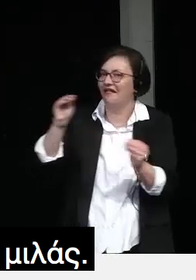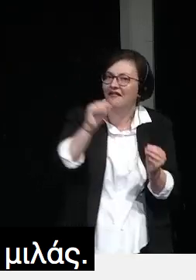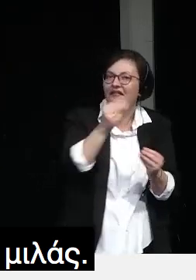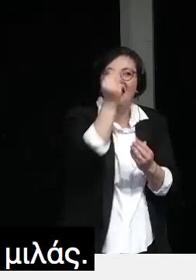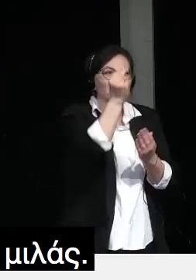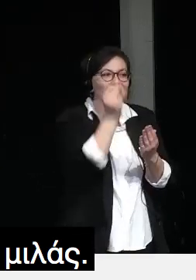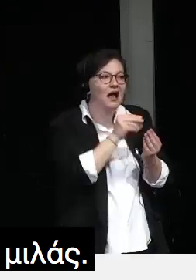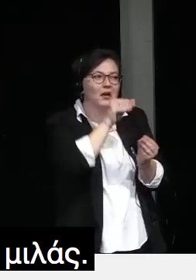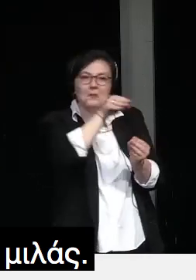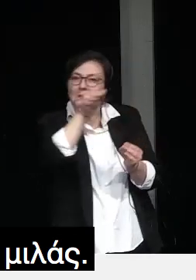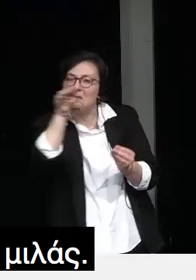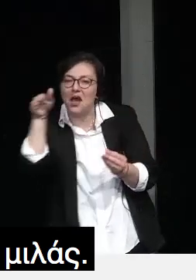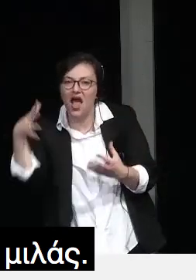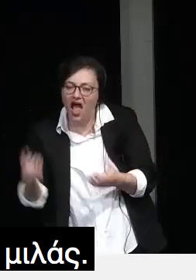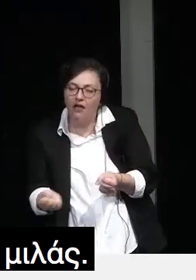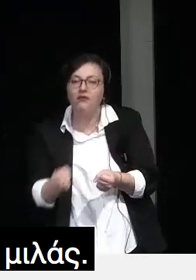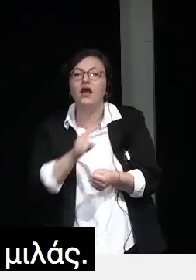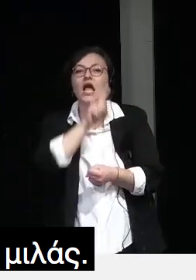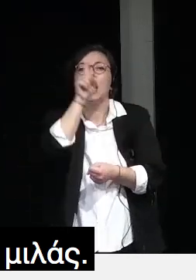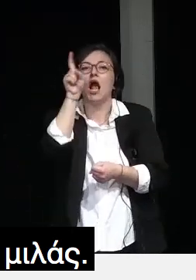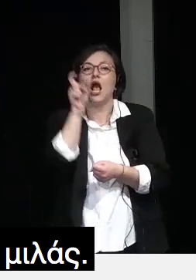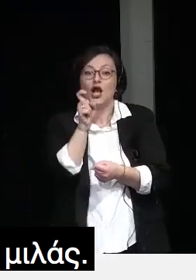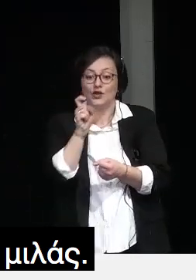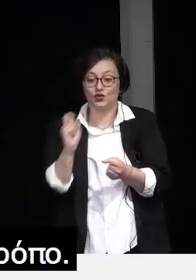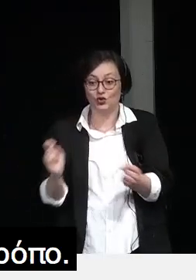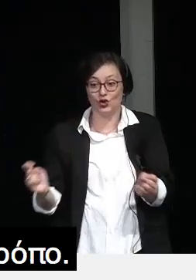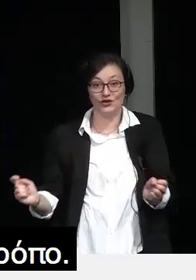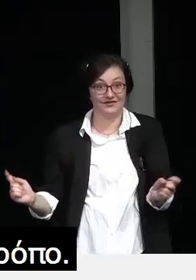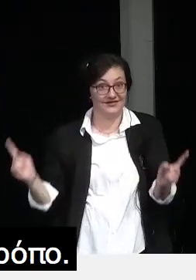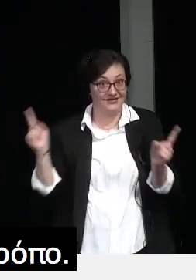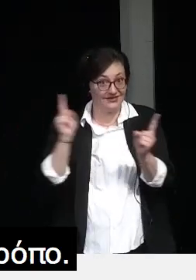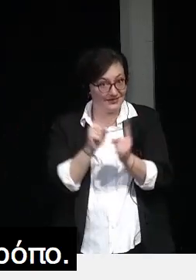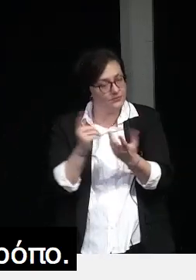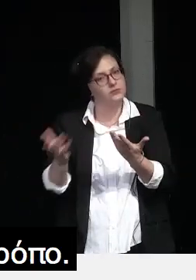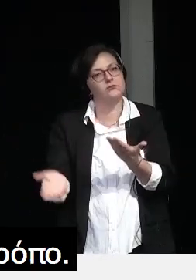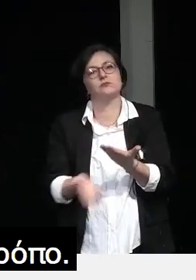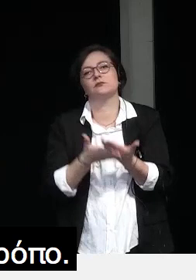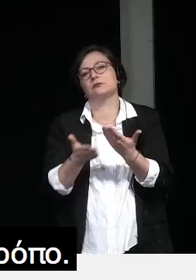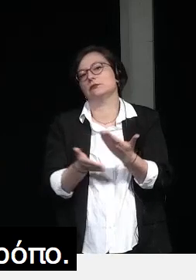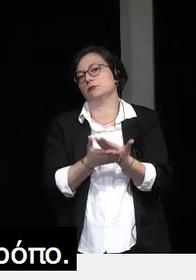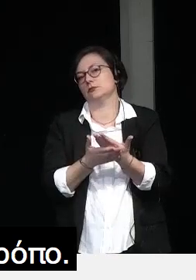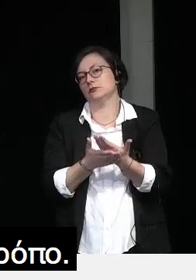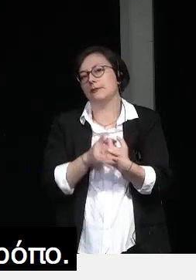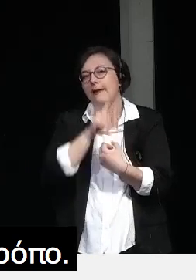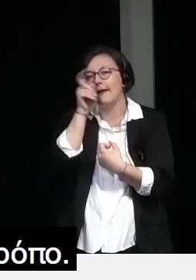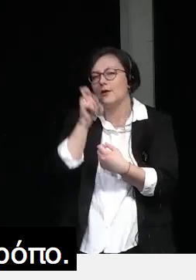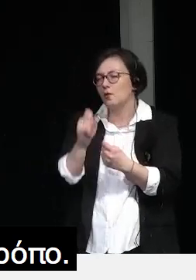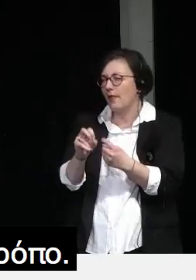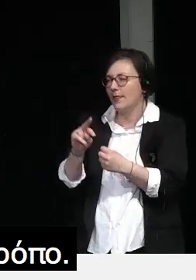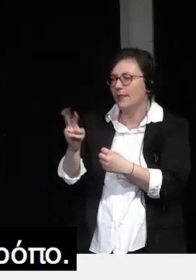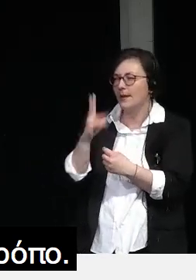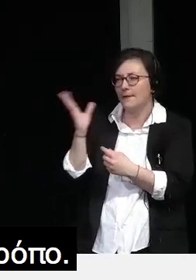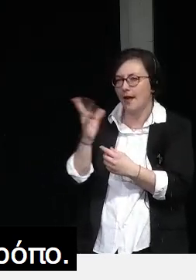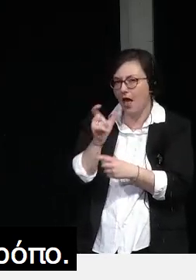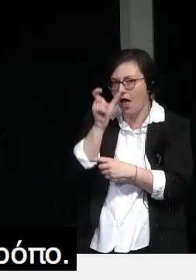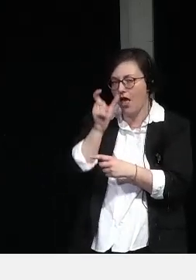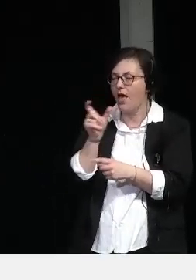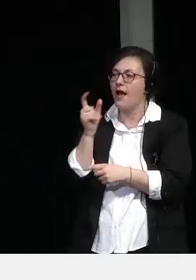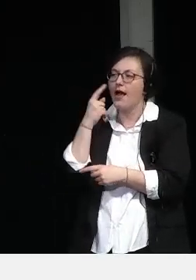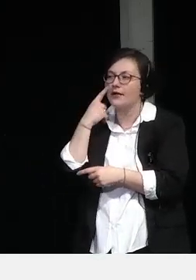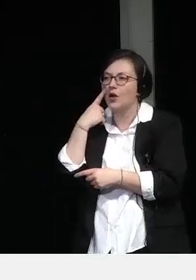to, because it helps you to start speaking. And so it's not misusing an